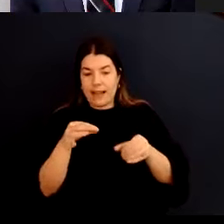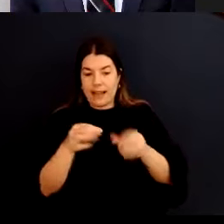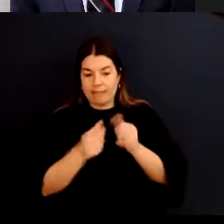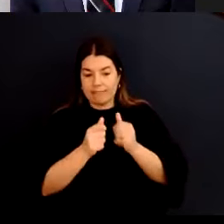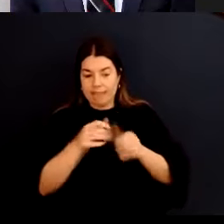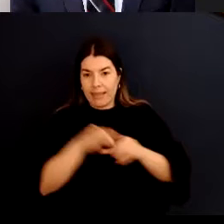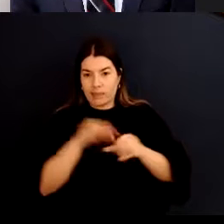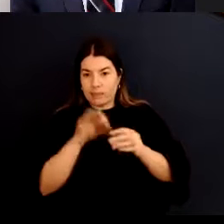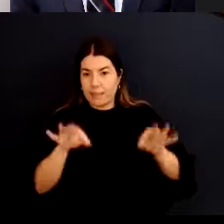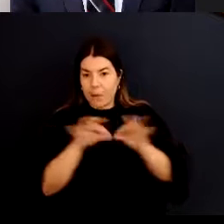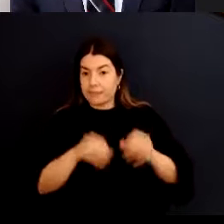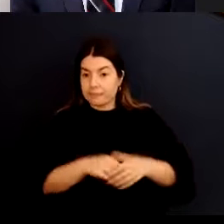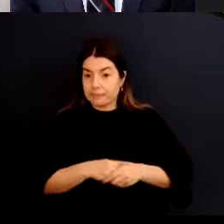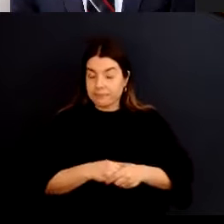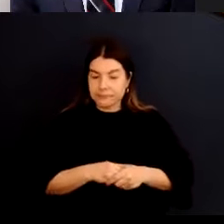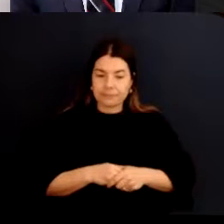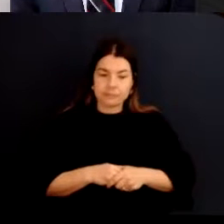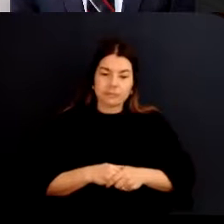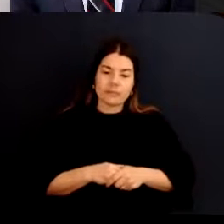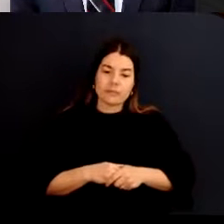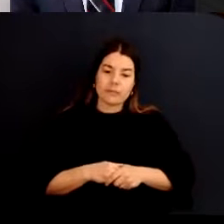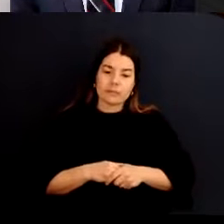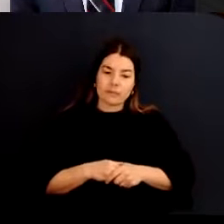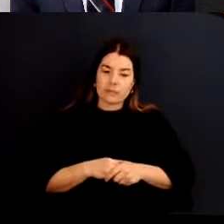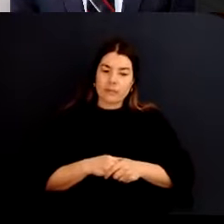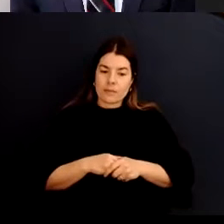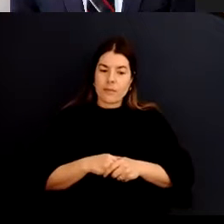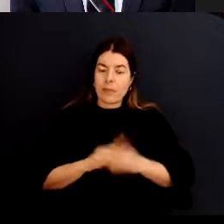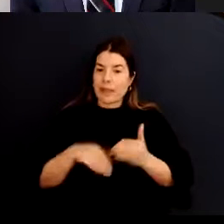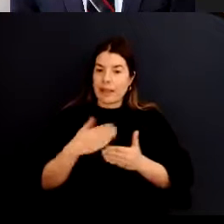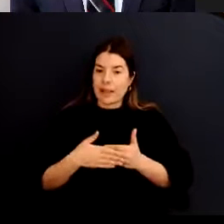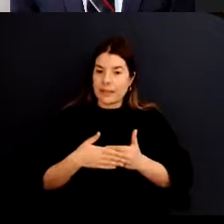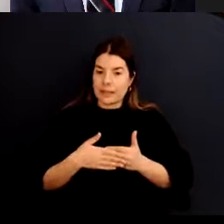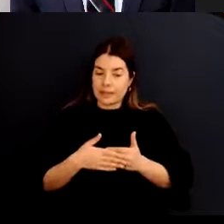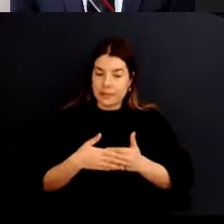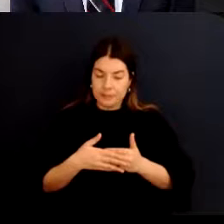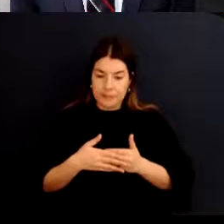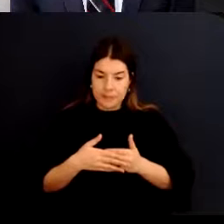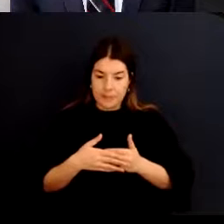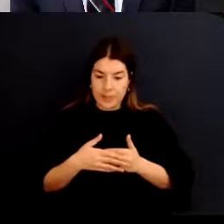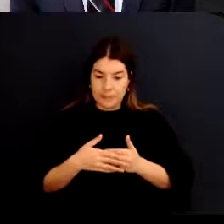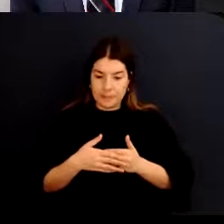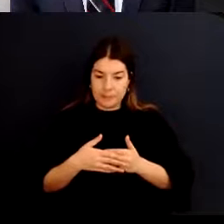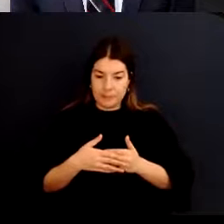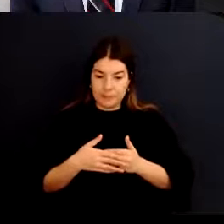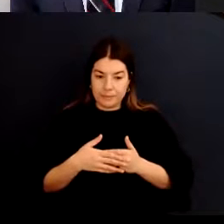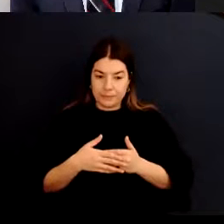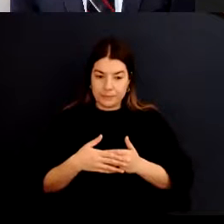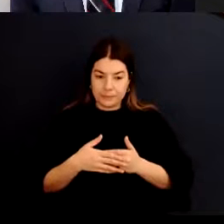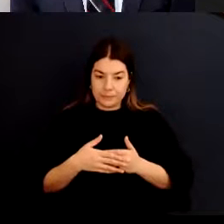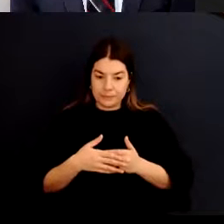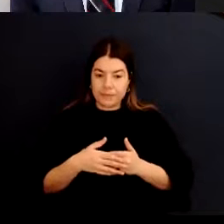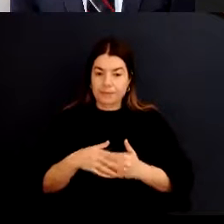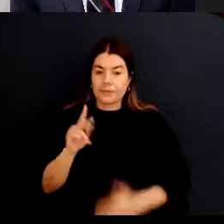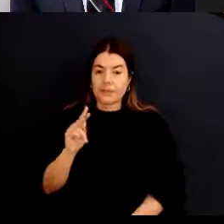Thank you. The next candidate on this question is Christy